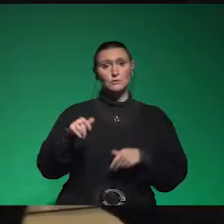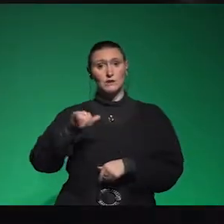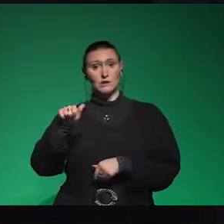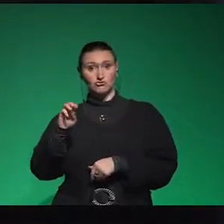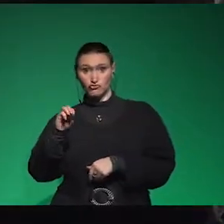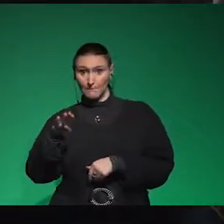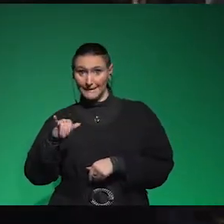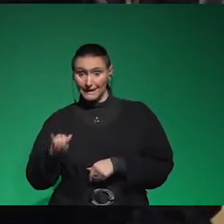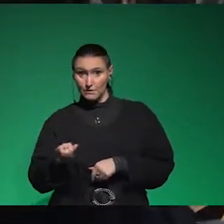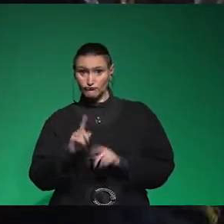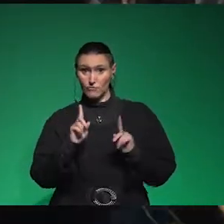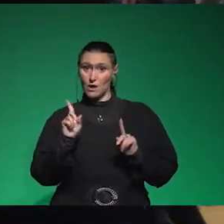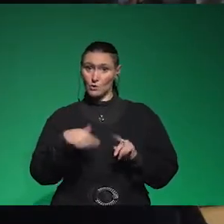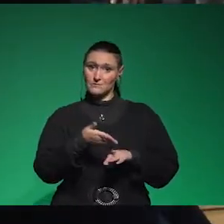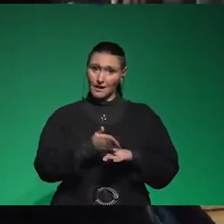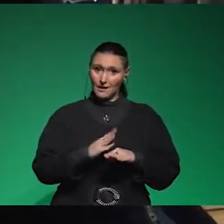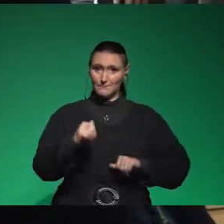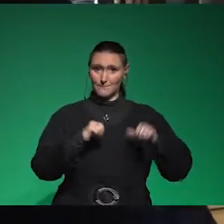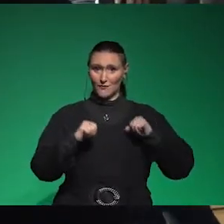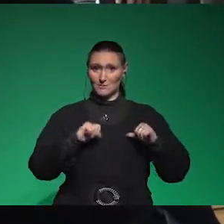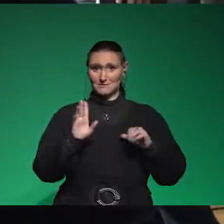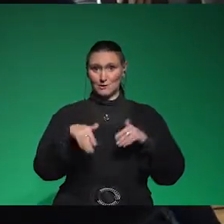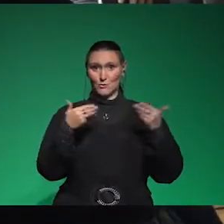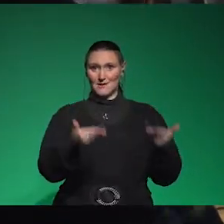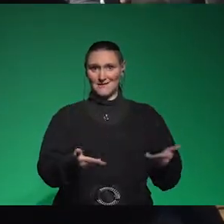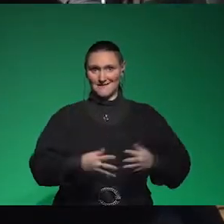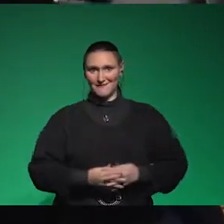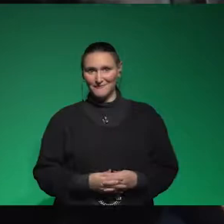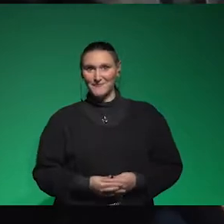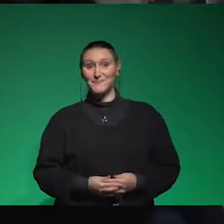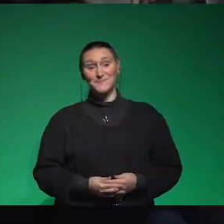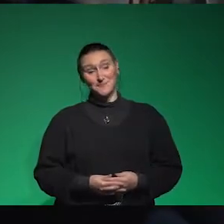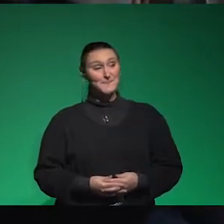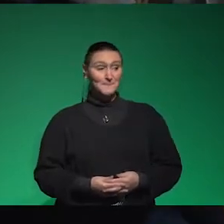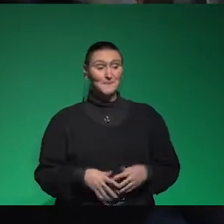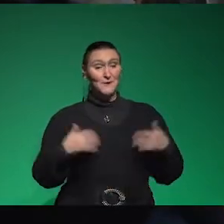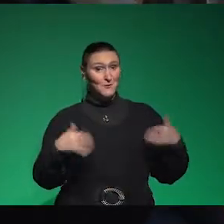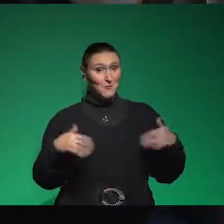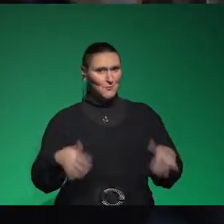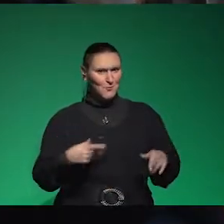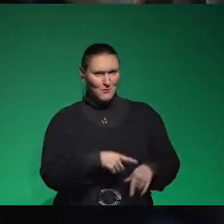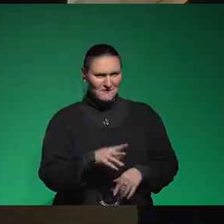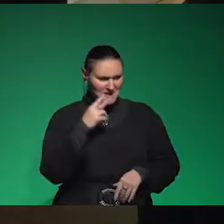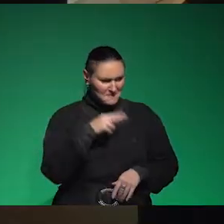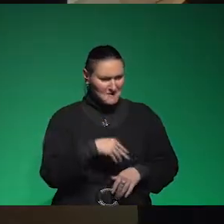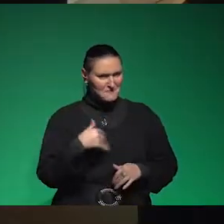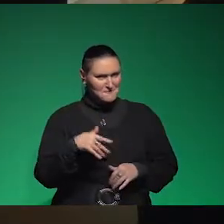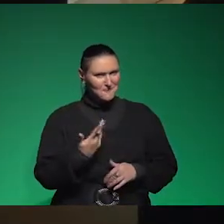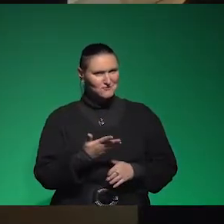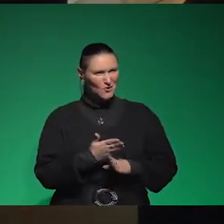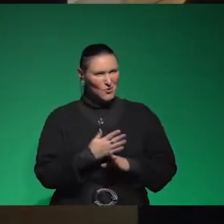And this looks very good. Yeah. And inspiring. But Andrea, also